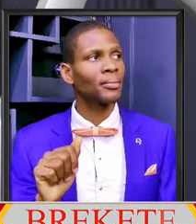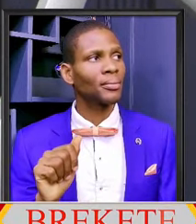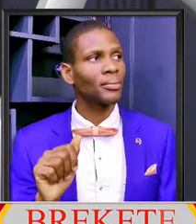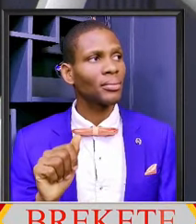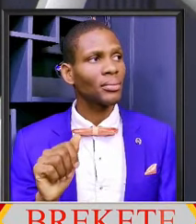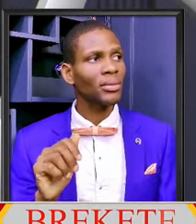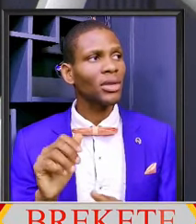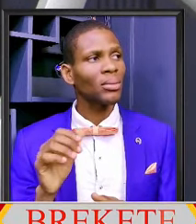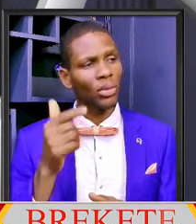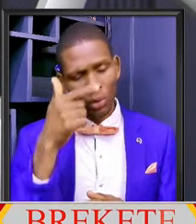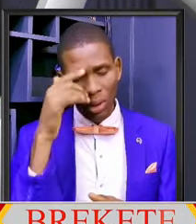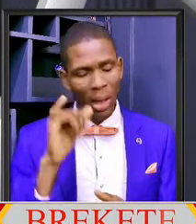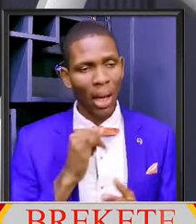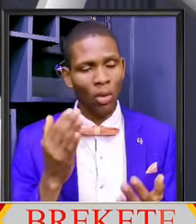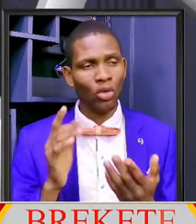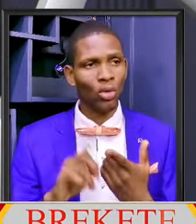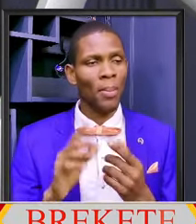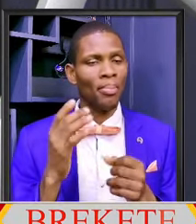so that I won't make